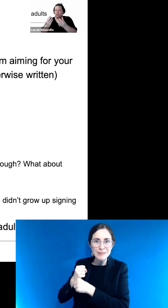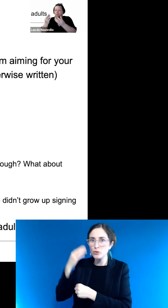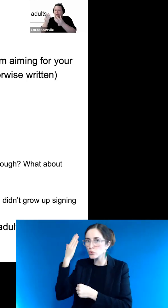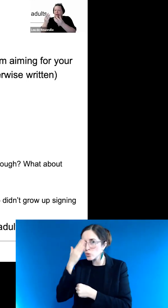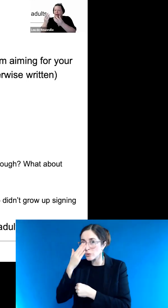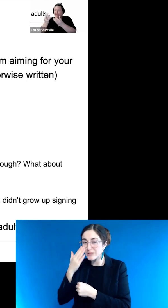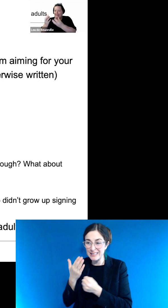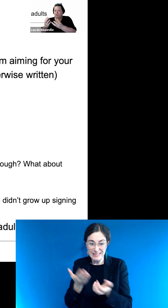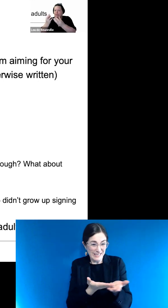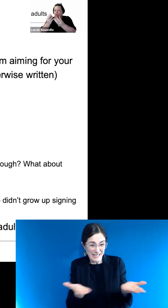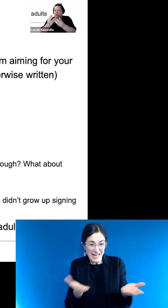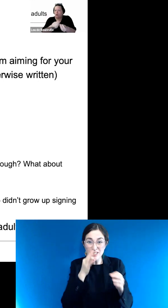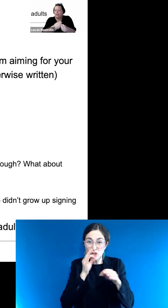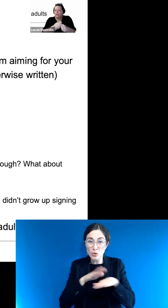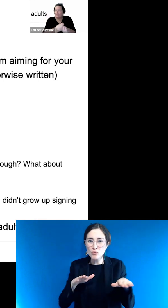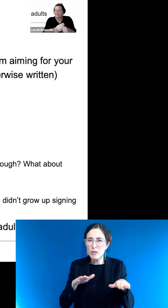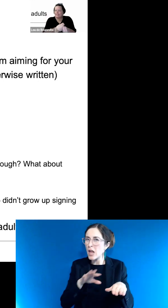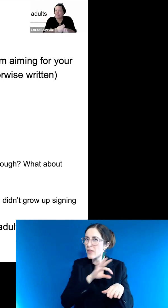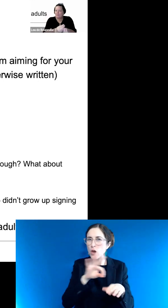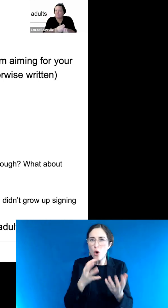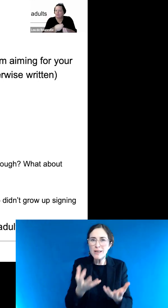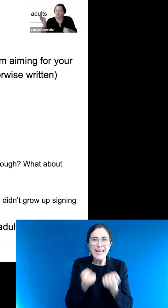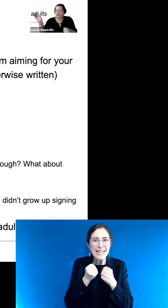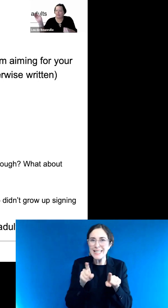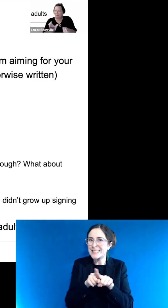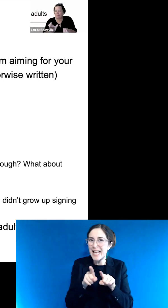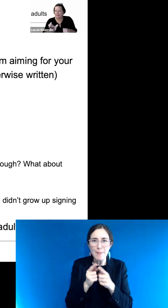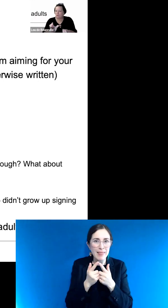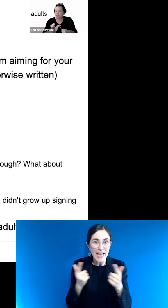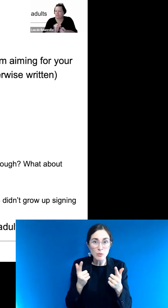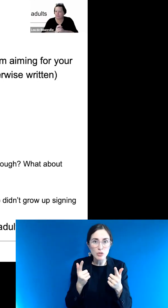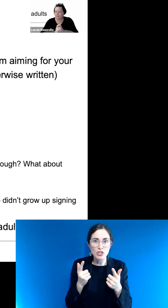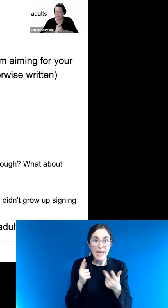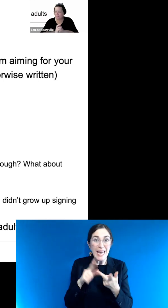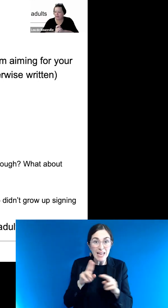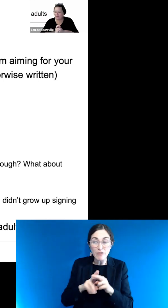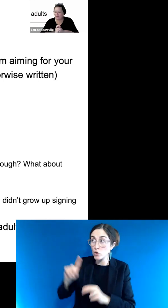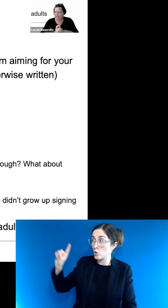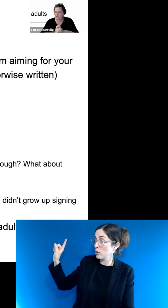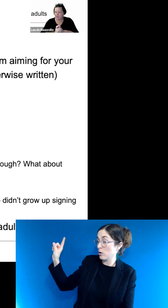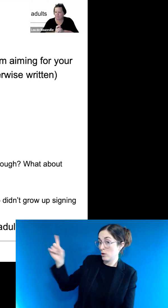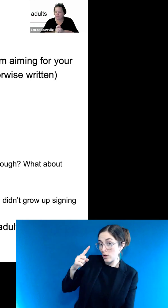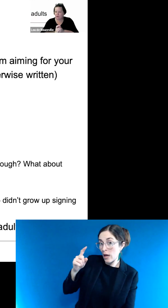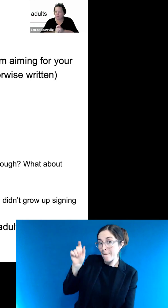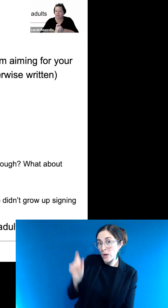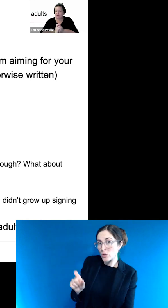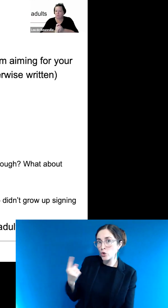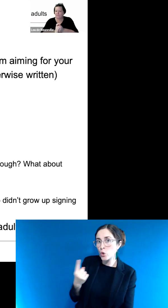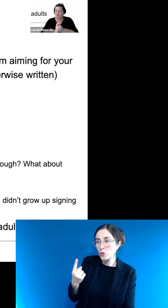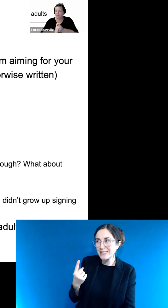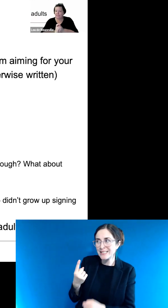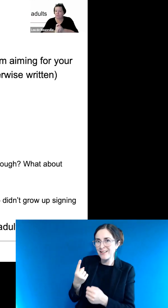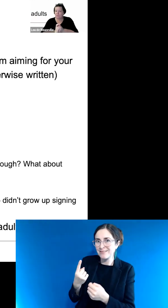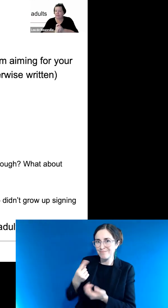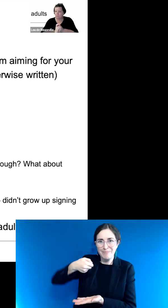the children are literally just not getting the same language if you get someone in who's just learning to sign at the same time. So